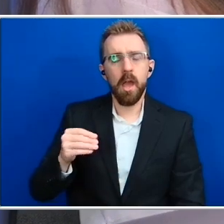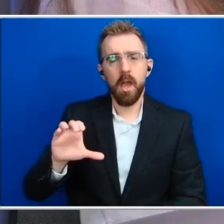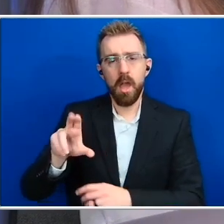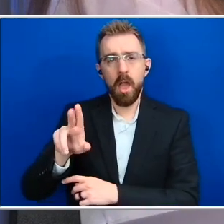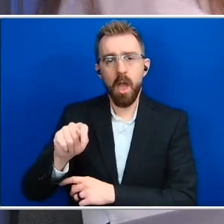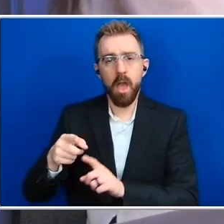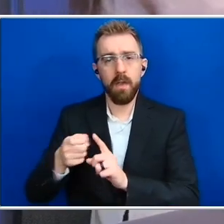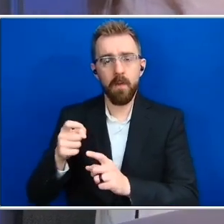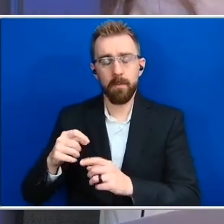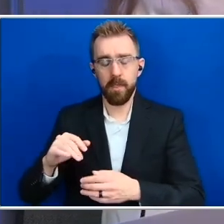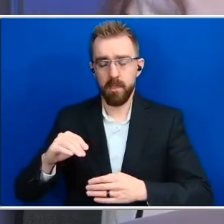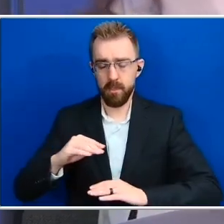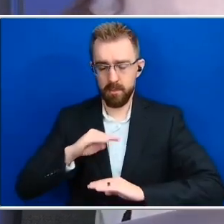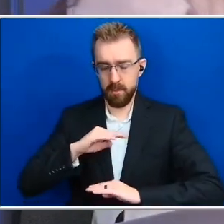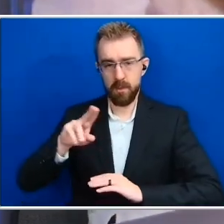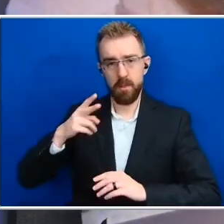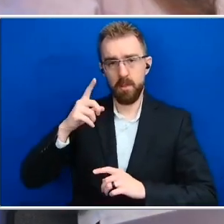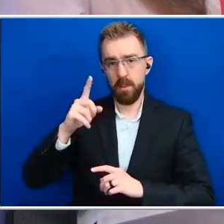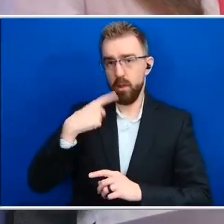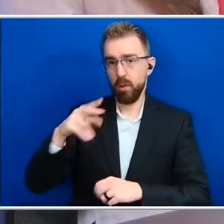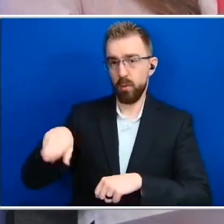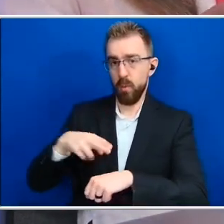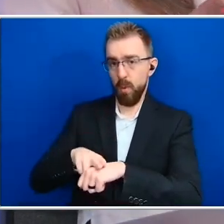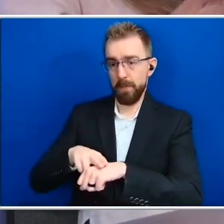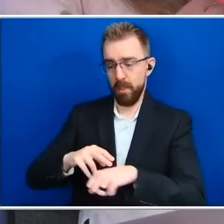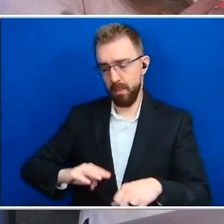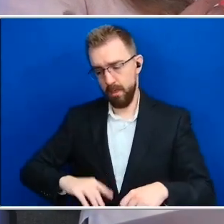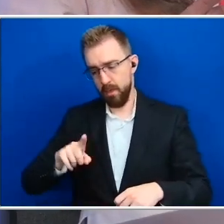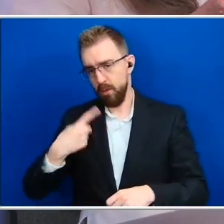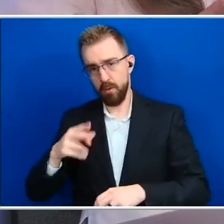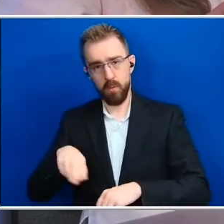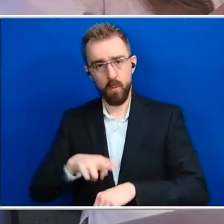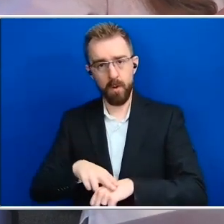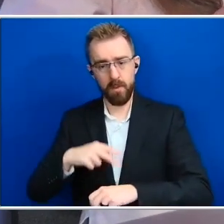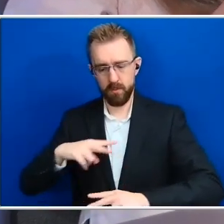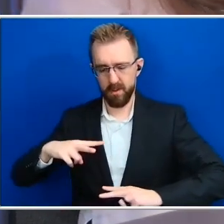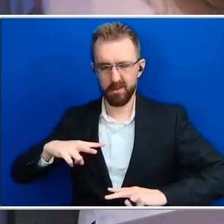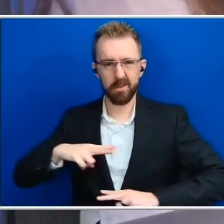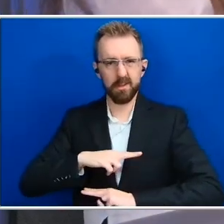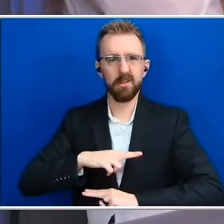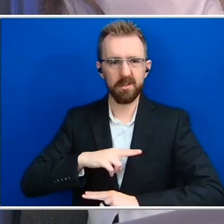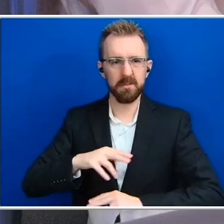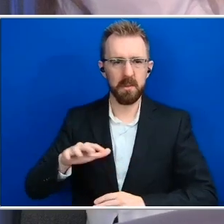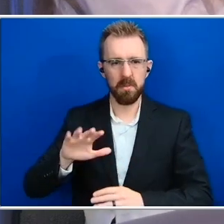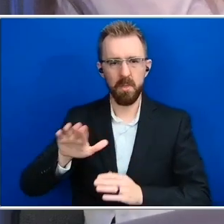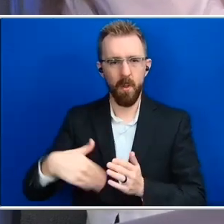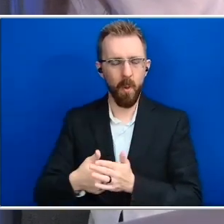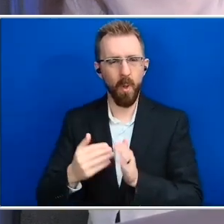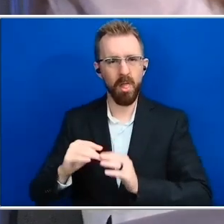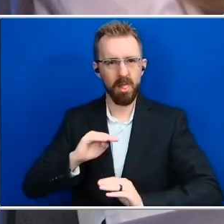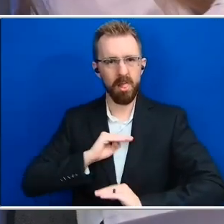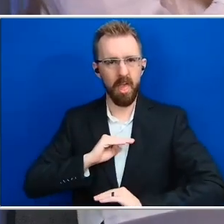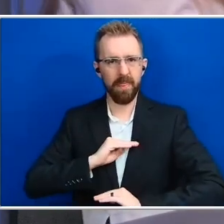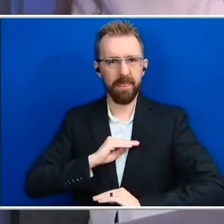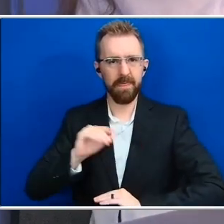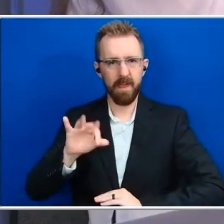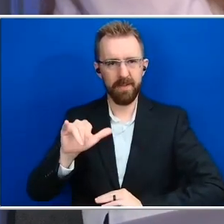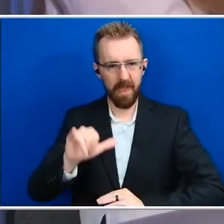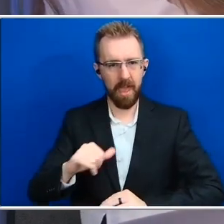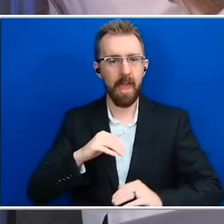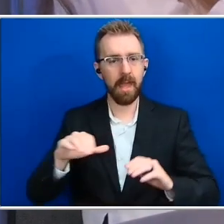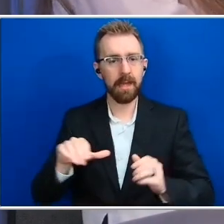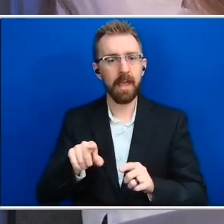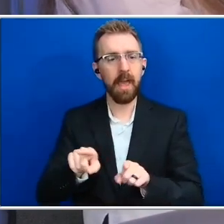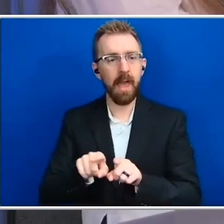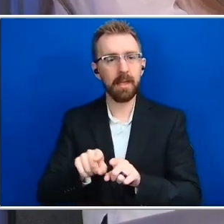looked normal to me and the lower portion. Therefore, that was about almost the whole length of the esophagus. And I did it a spiral going,